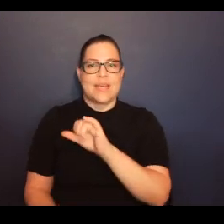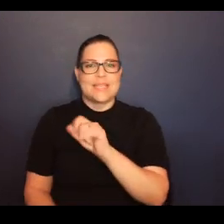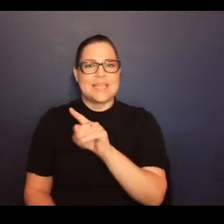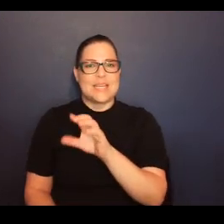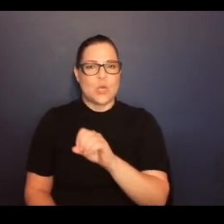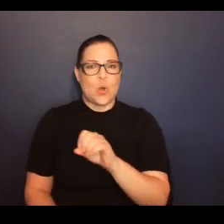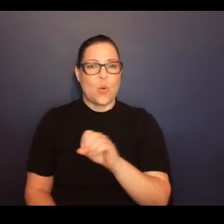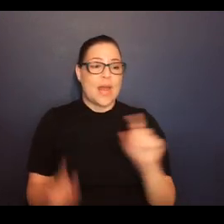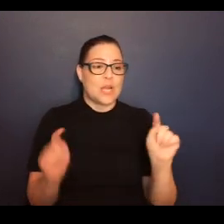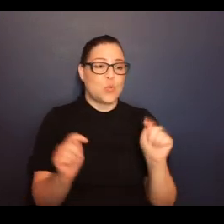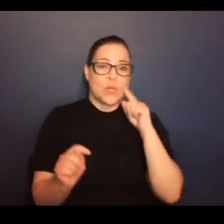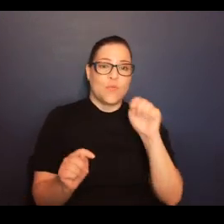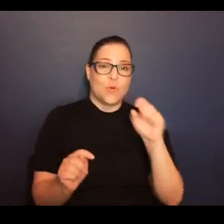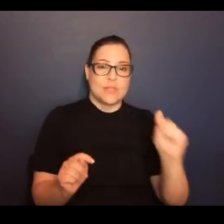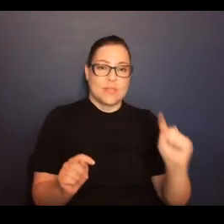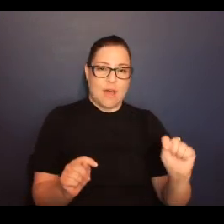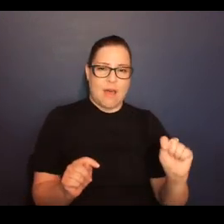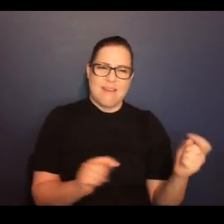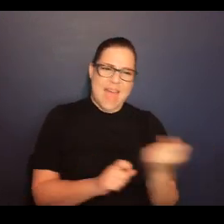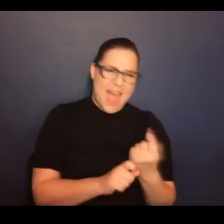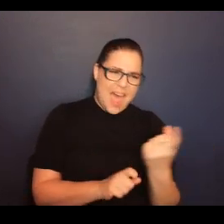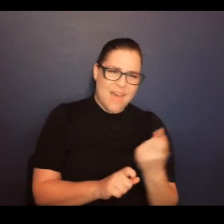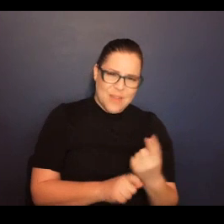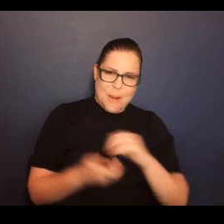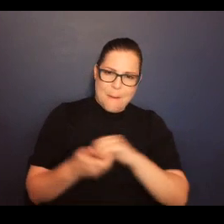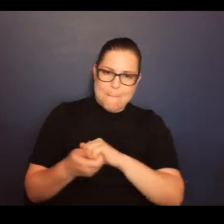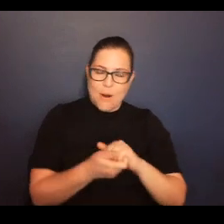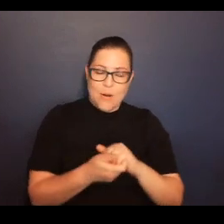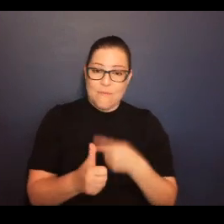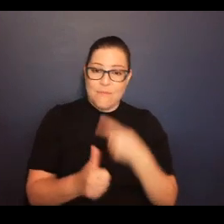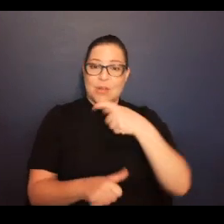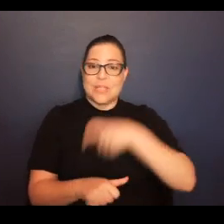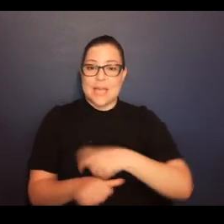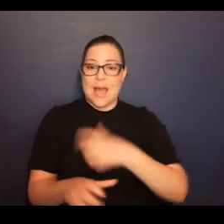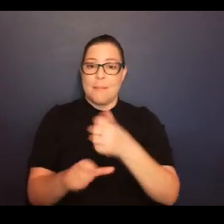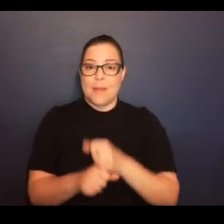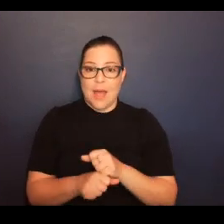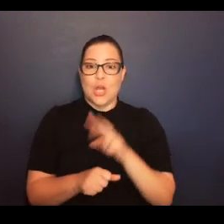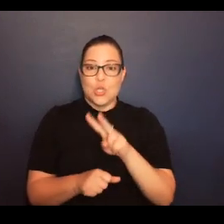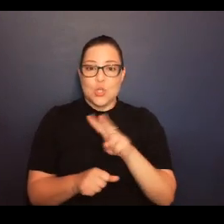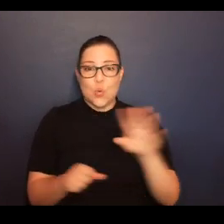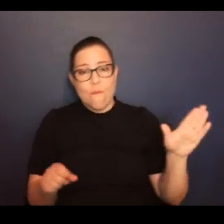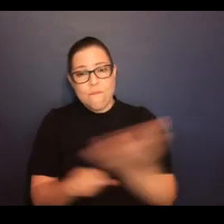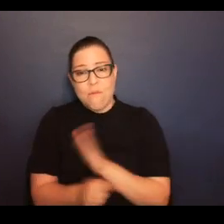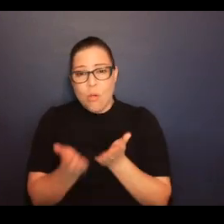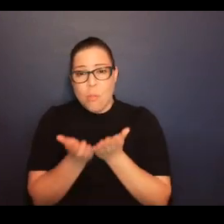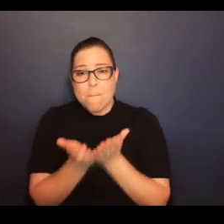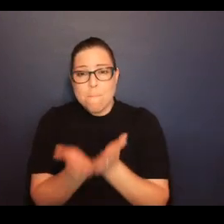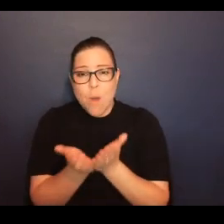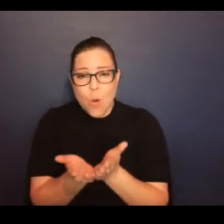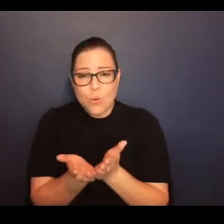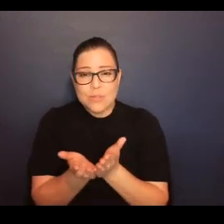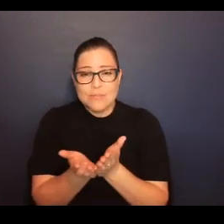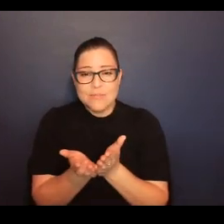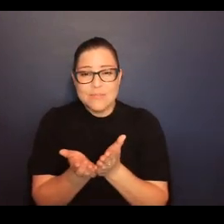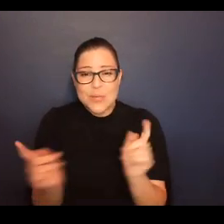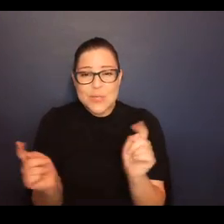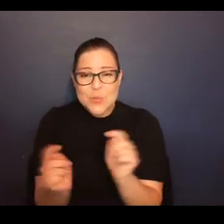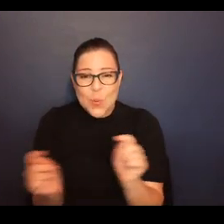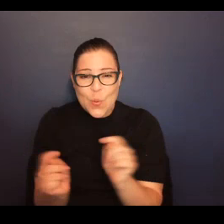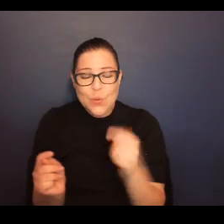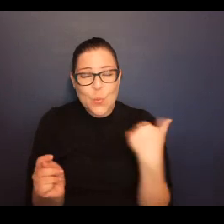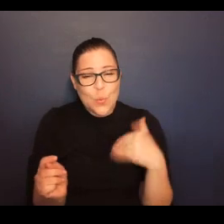for this event every year. And I must say, this was the first year that we received two full boats filled with toys, and we were able to fill up a box truck. So that